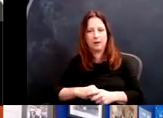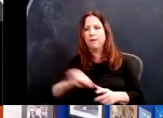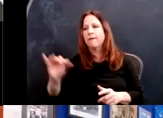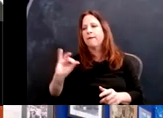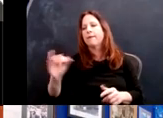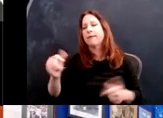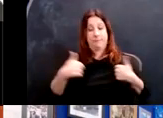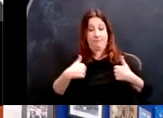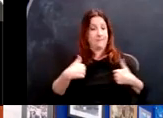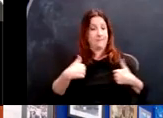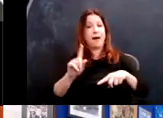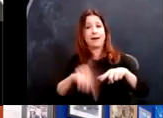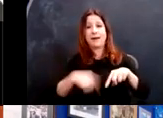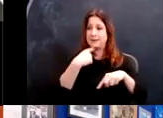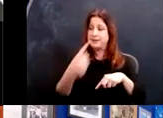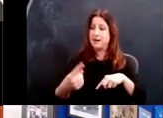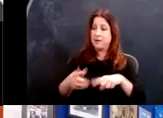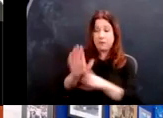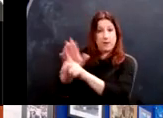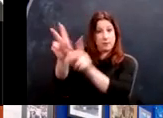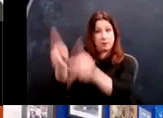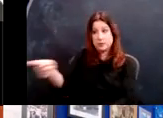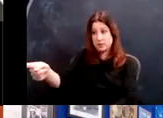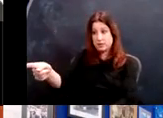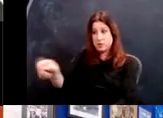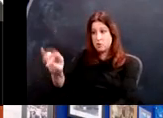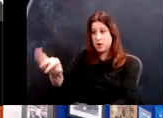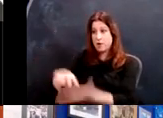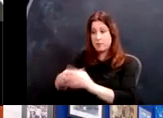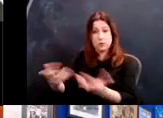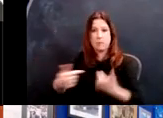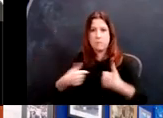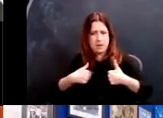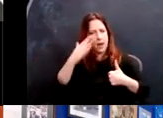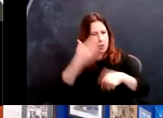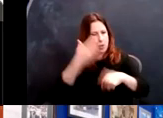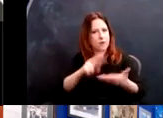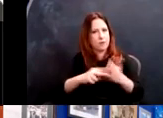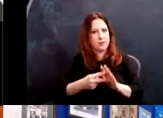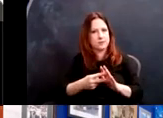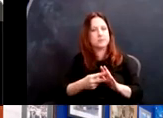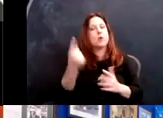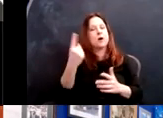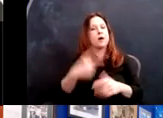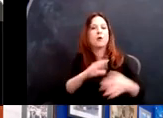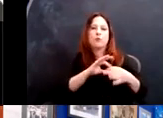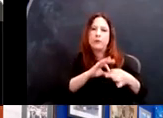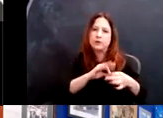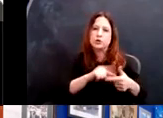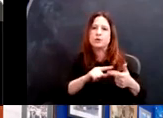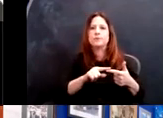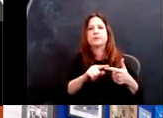tell somebody what that is for them. I know what it is for me. For me, it was relationships, it was